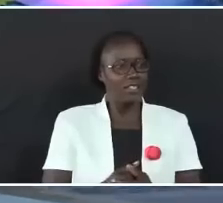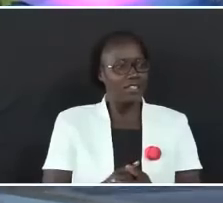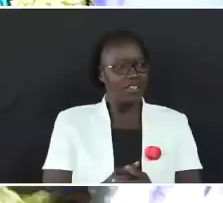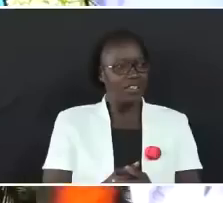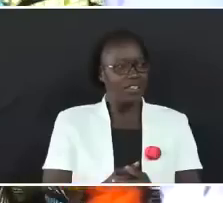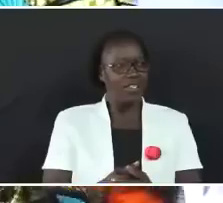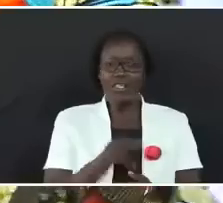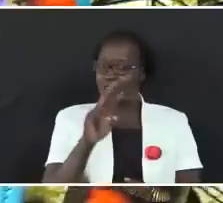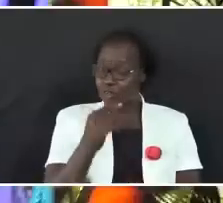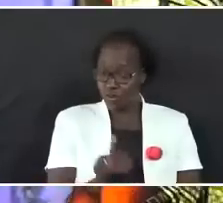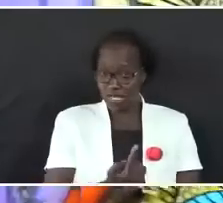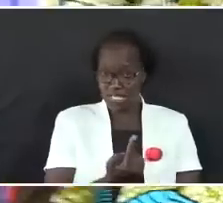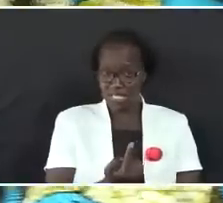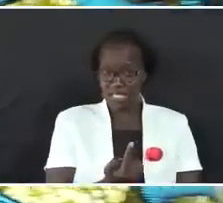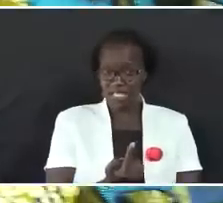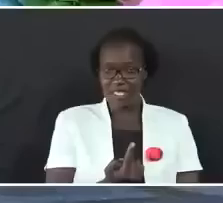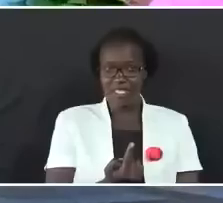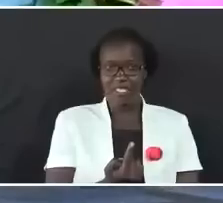No one.